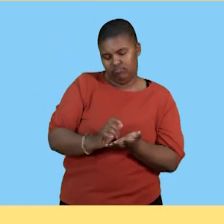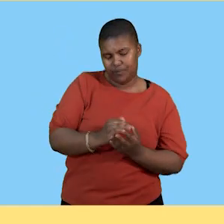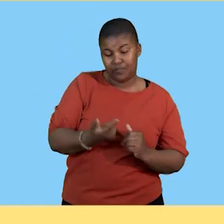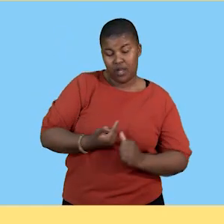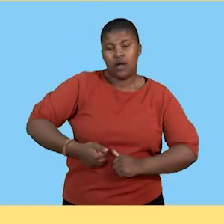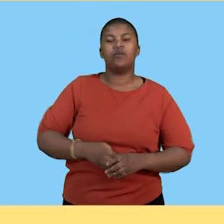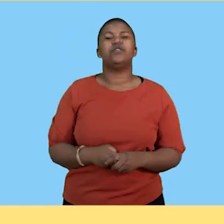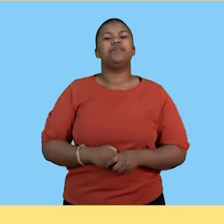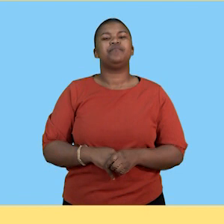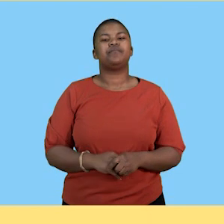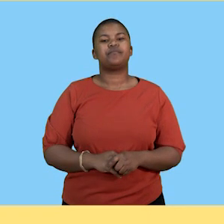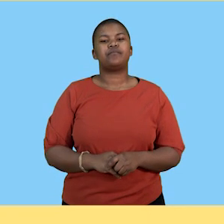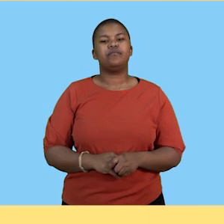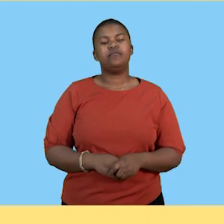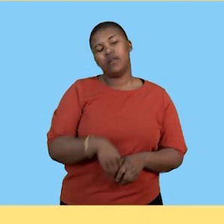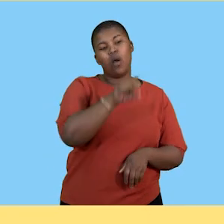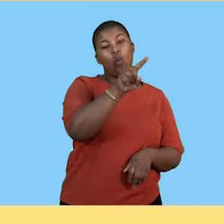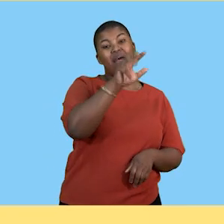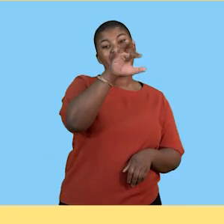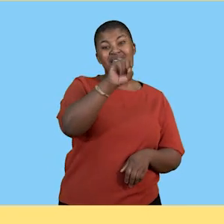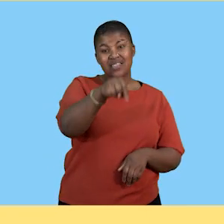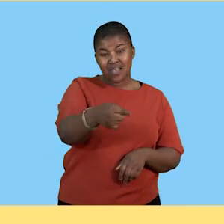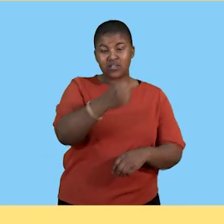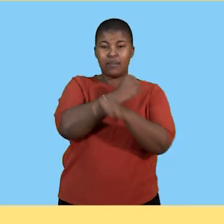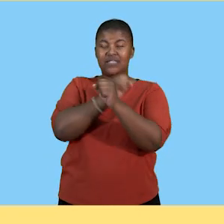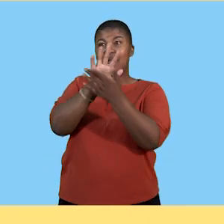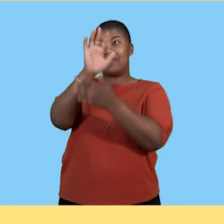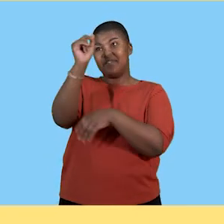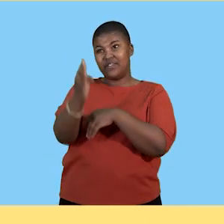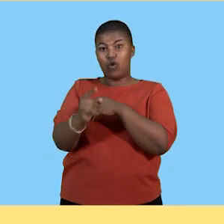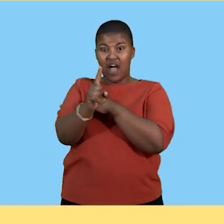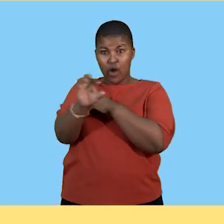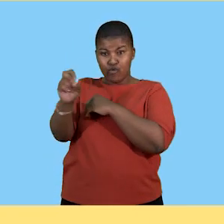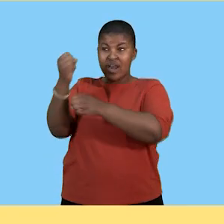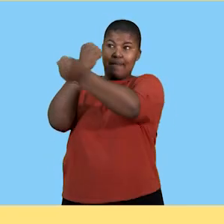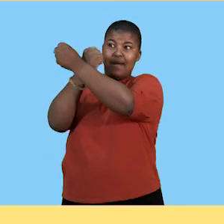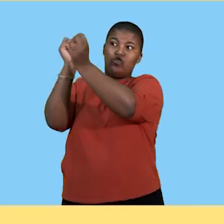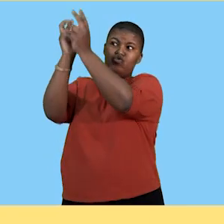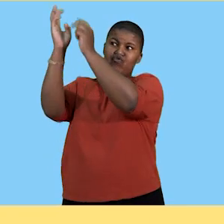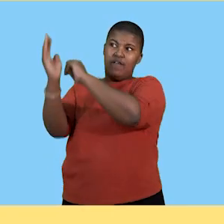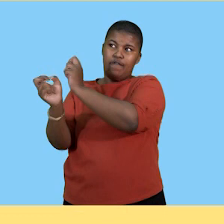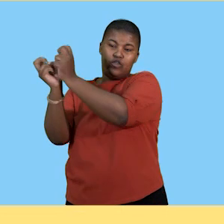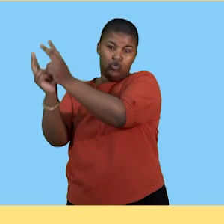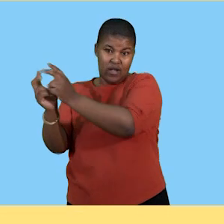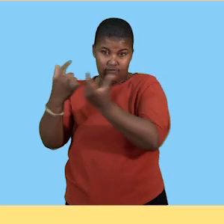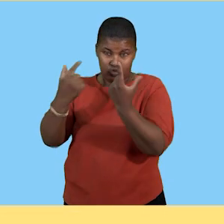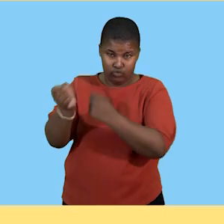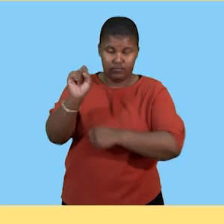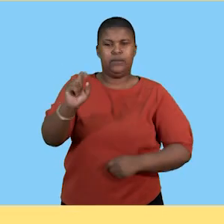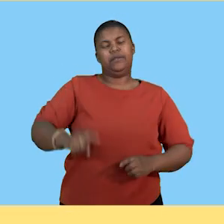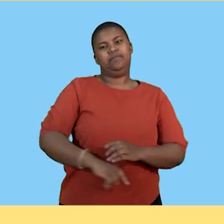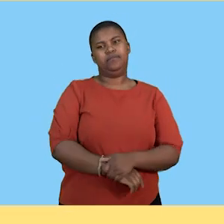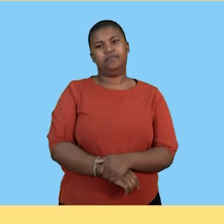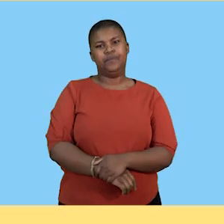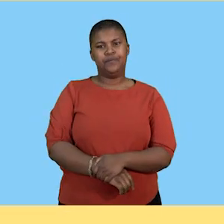to have your calculator, and I want you to punch 190,000, multiply that by 15%, and